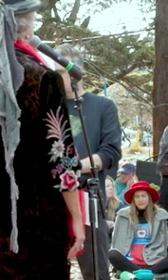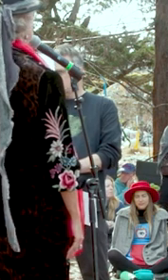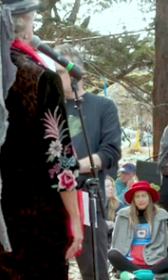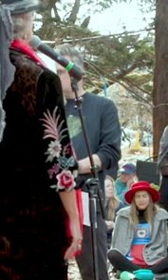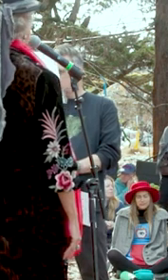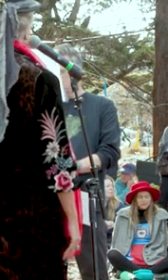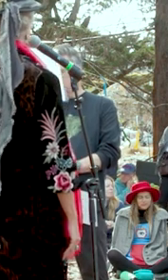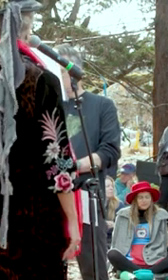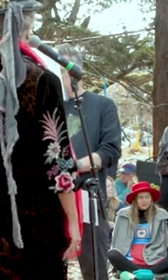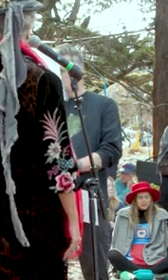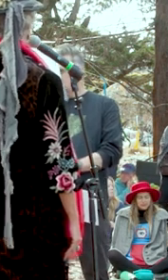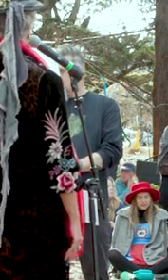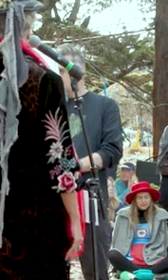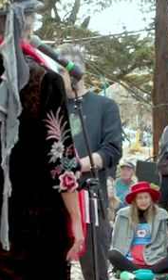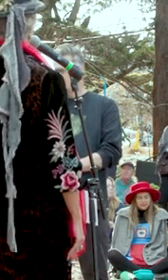Shirley Pipke,